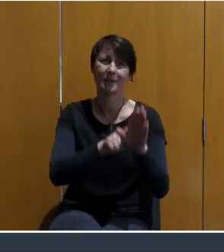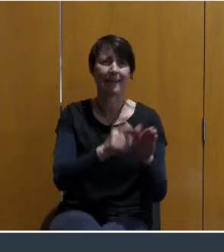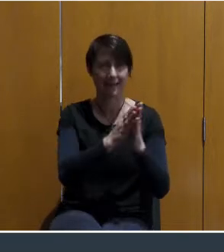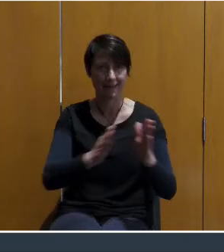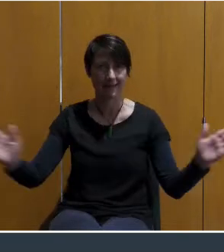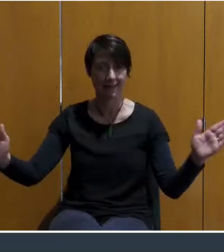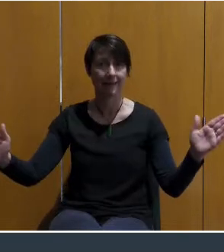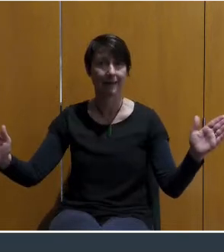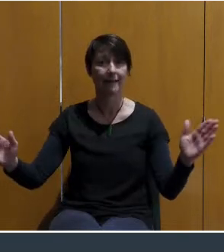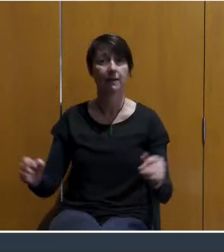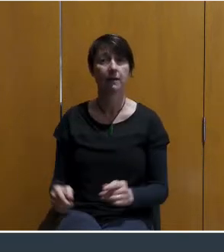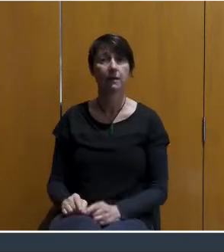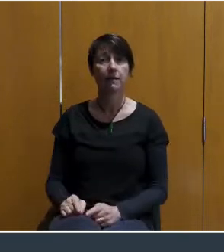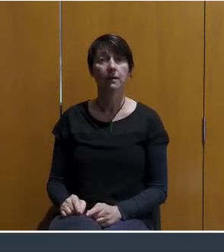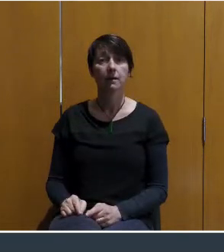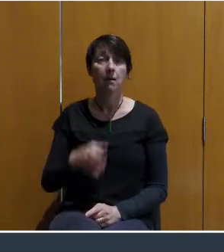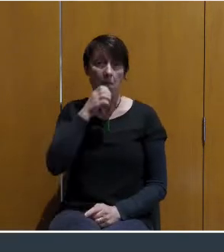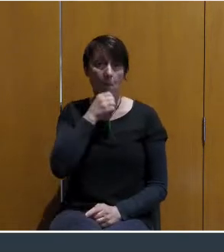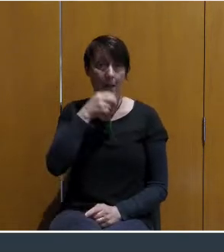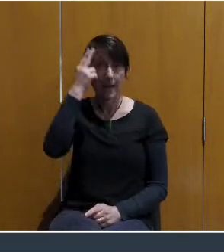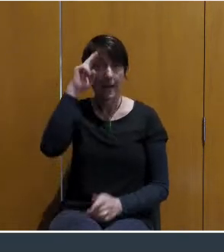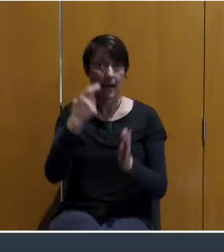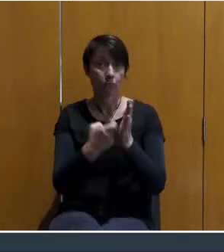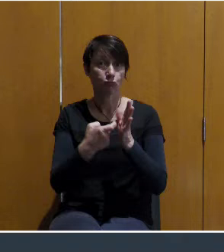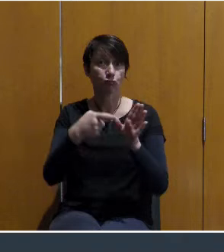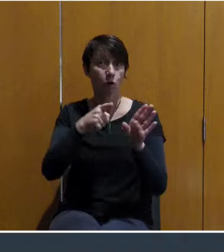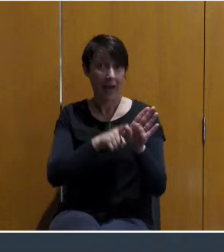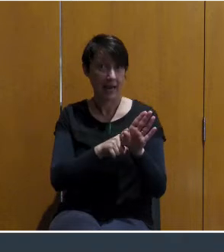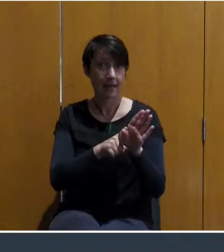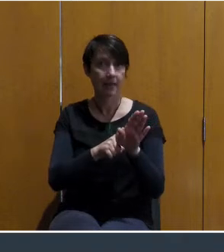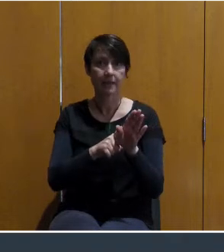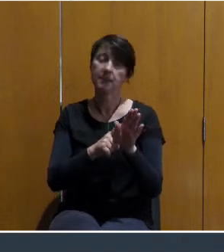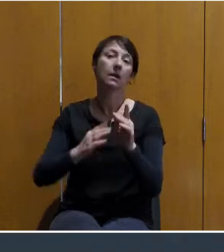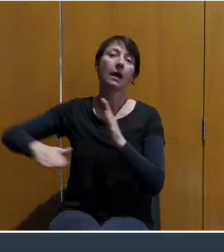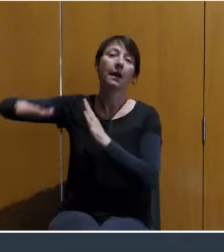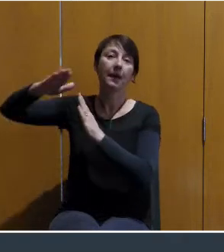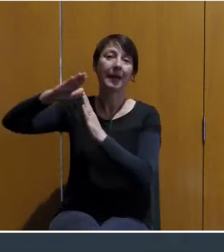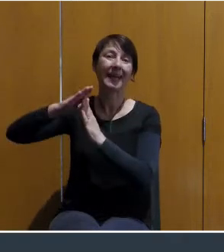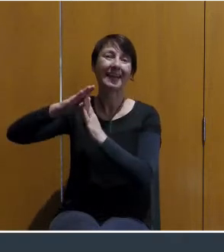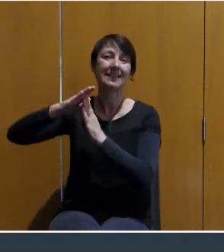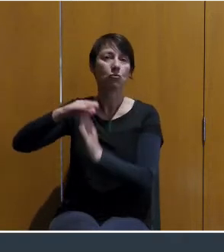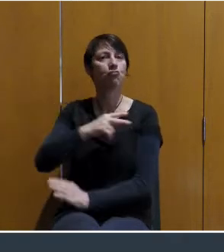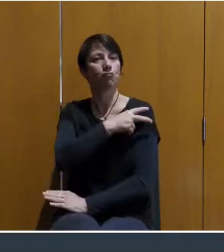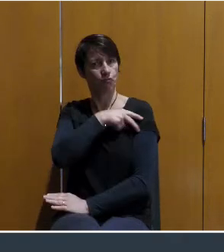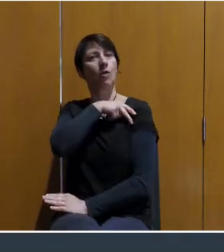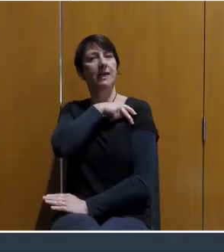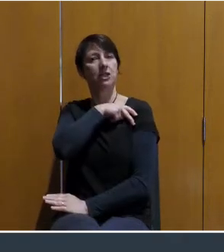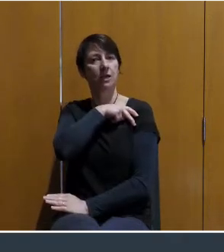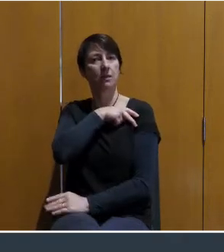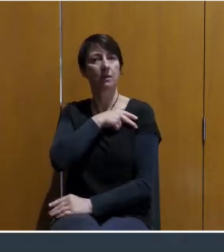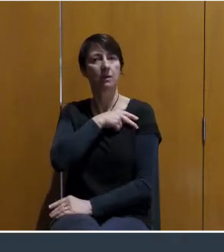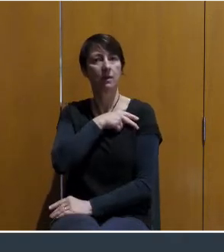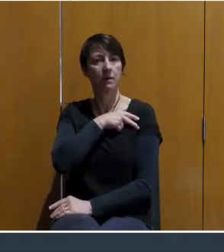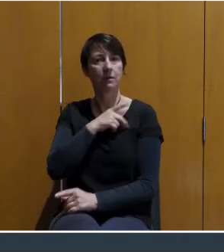out, Ray. He's the head ranger, I think. He actually put signs at the end